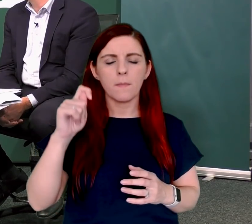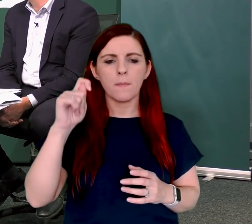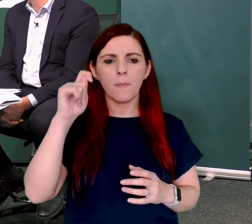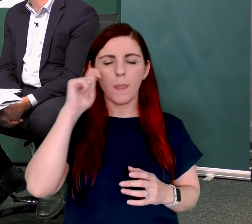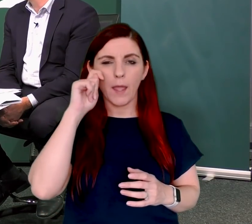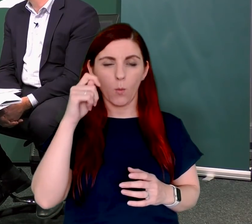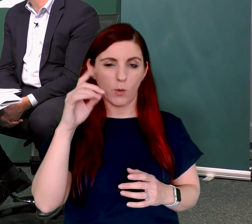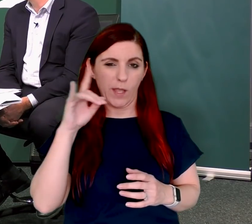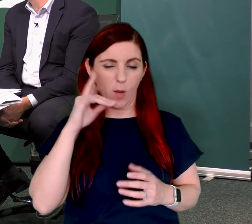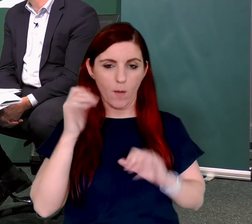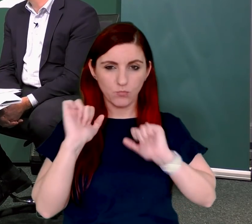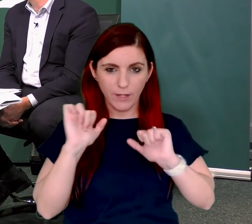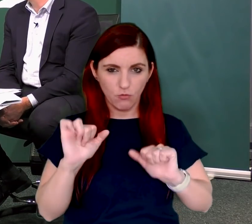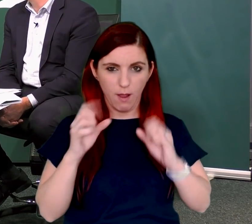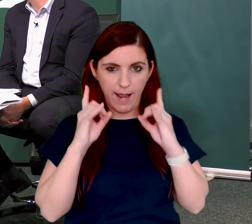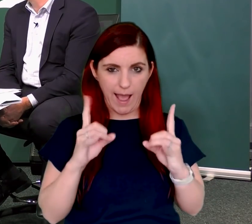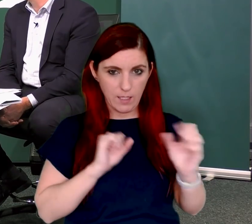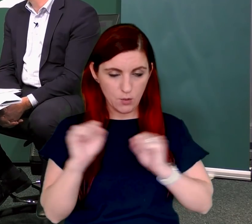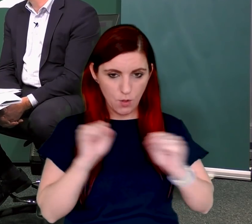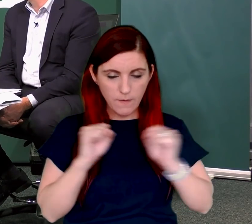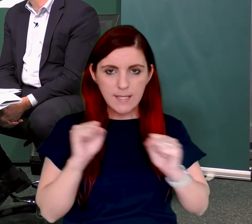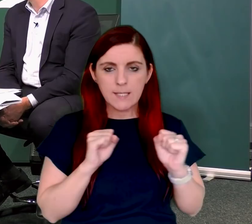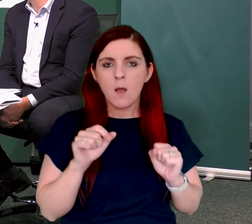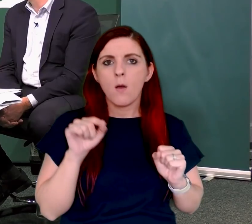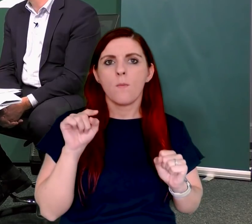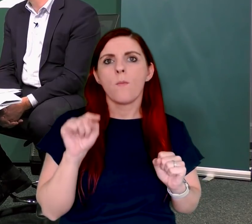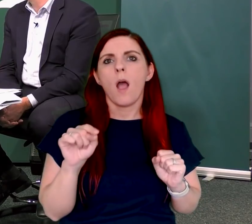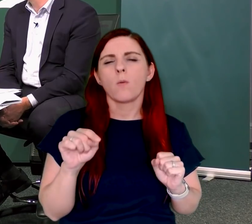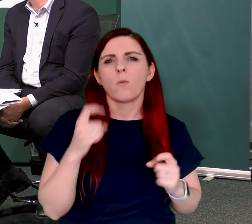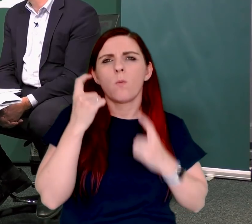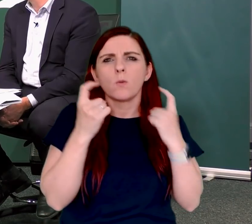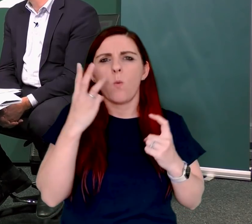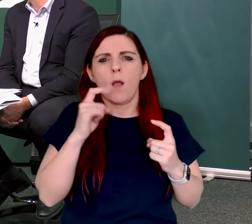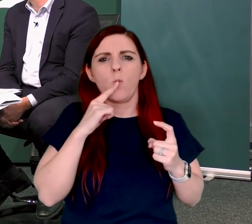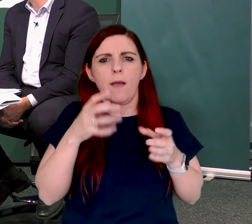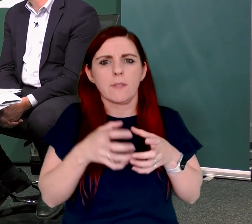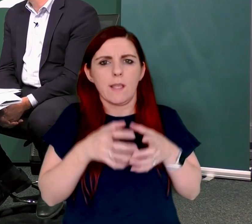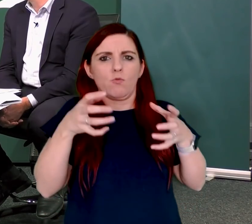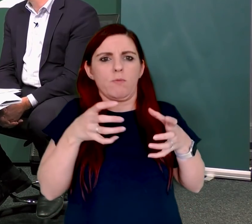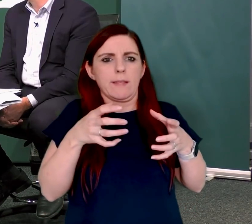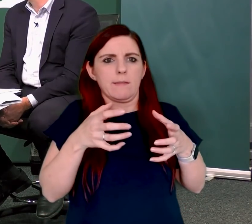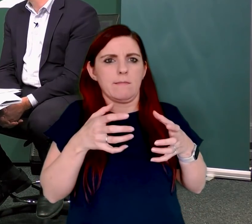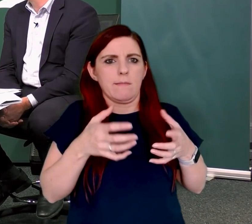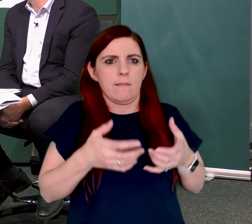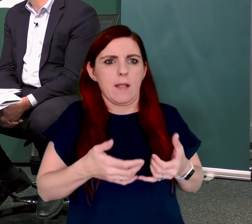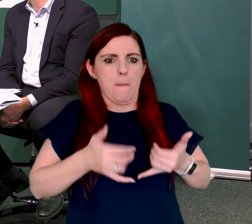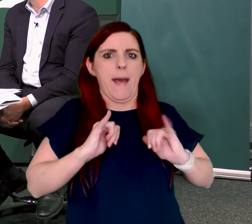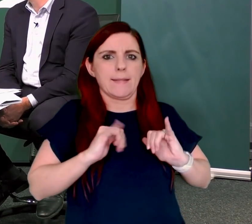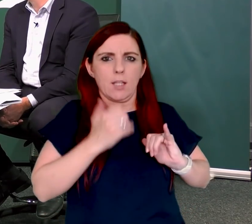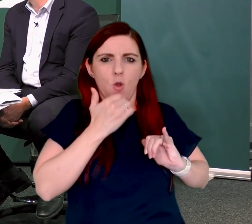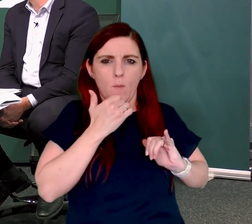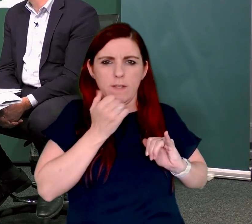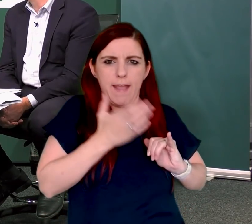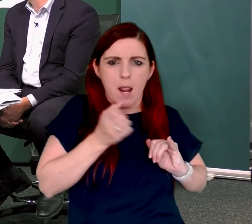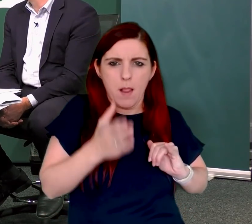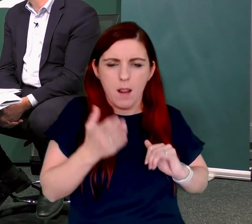well, why haven't we just increased capacity then to deal with these pressures? So I suppose, would you be able to give a bit of an explanation